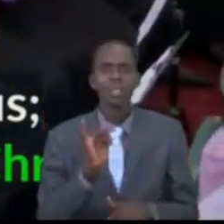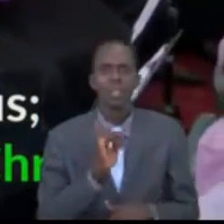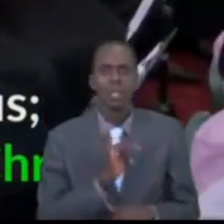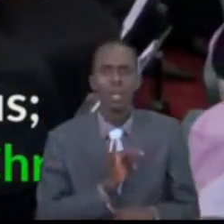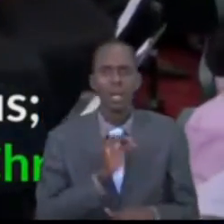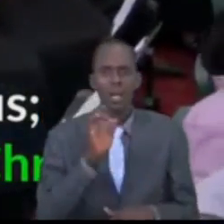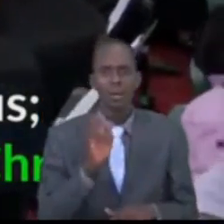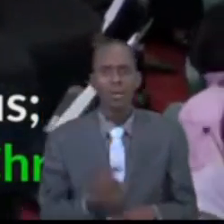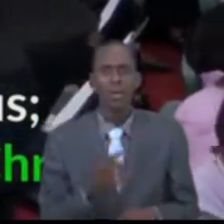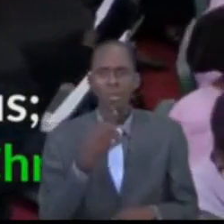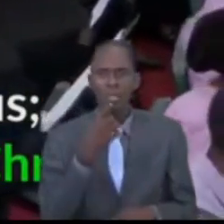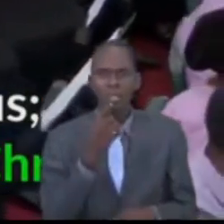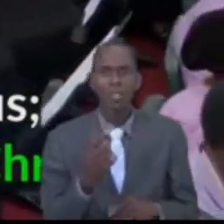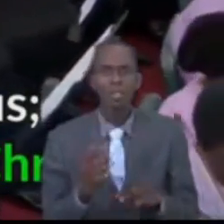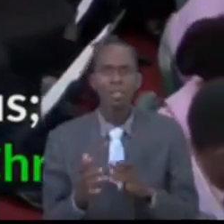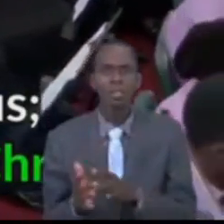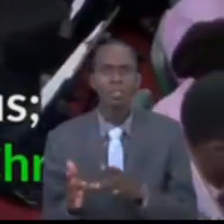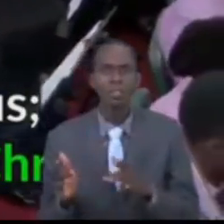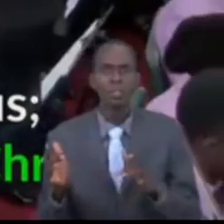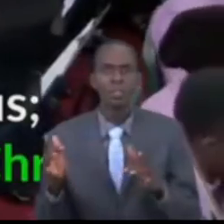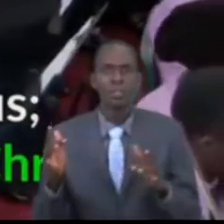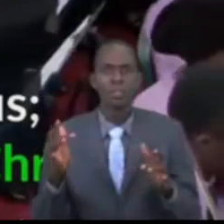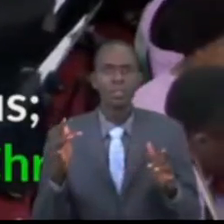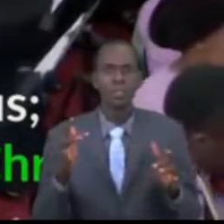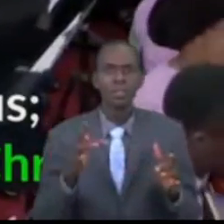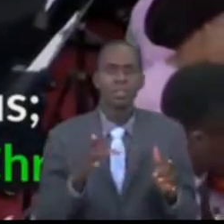Jesus, I must tell